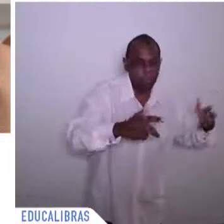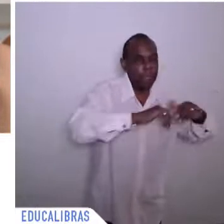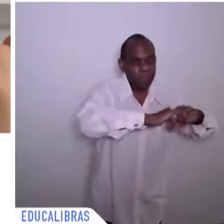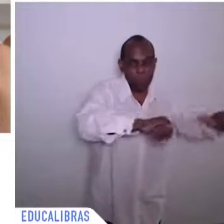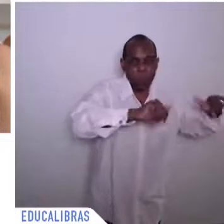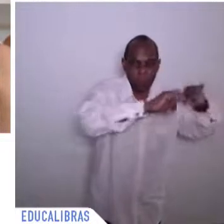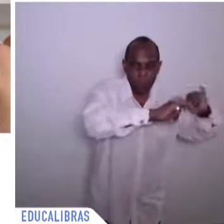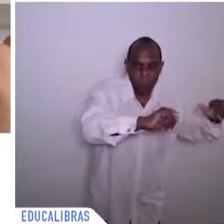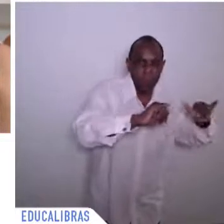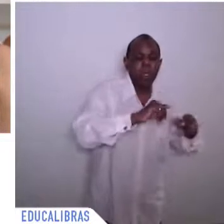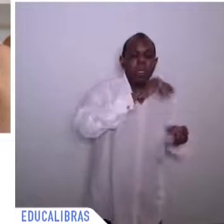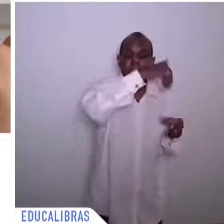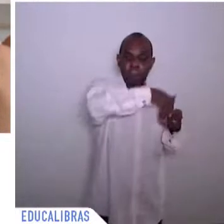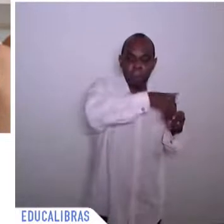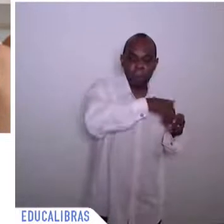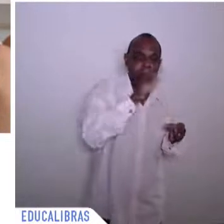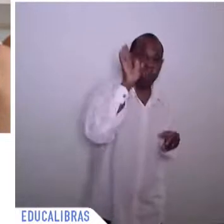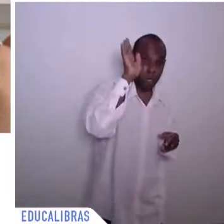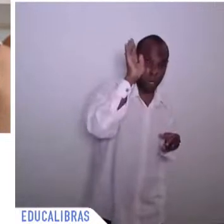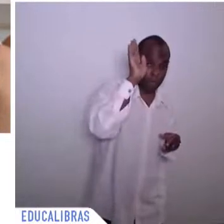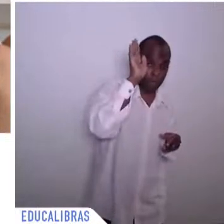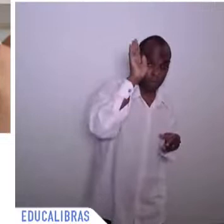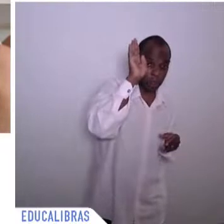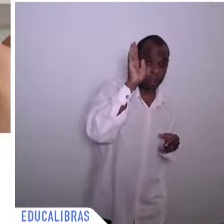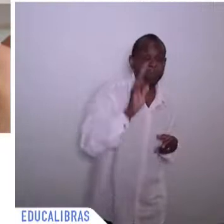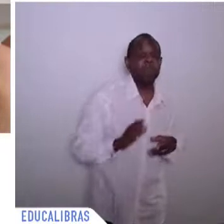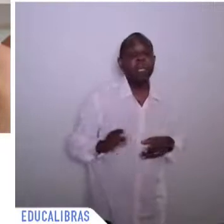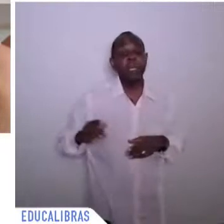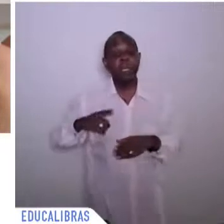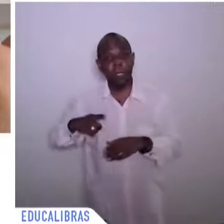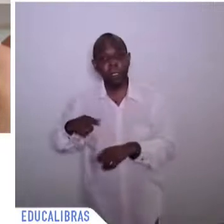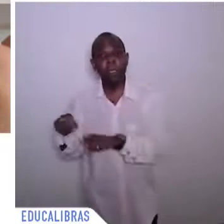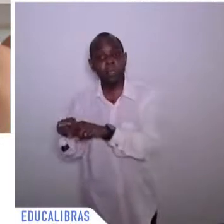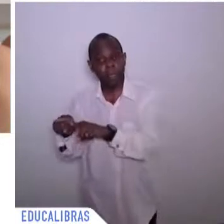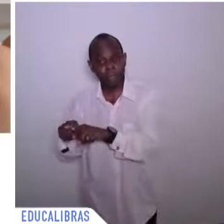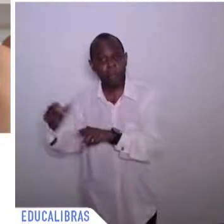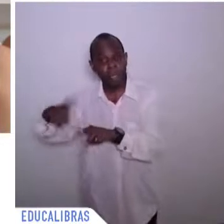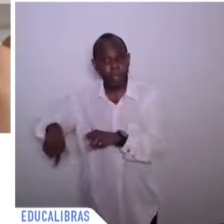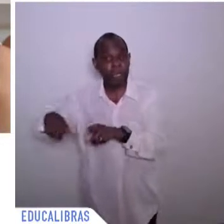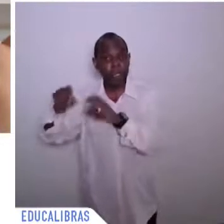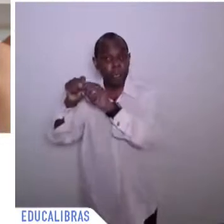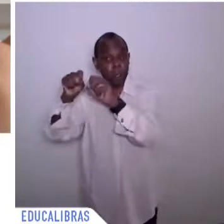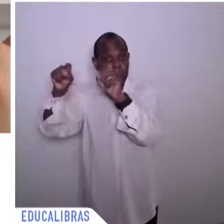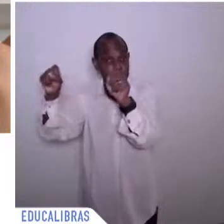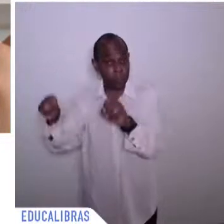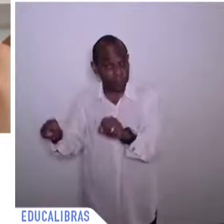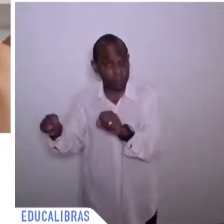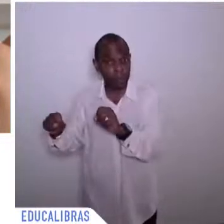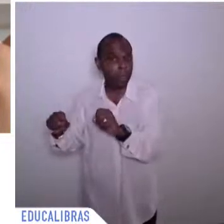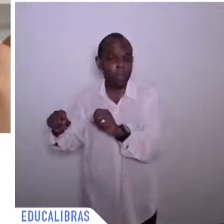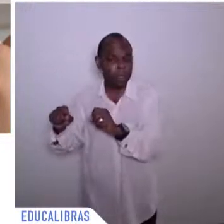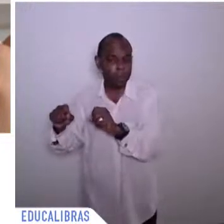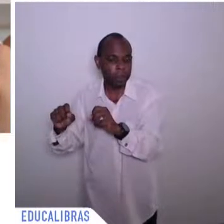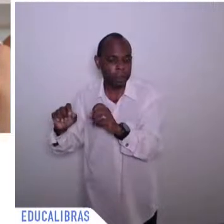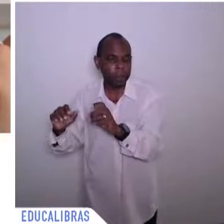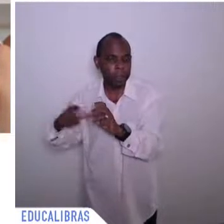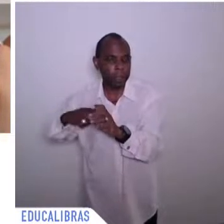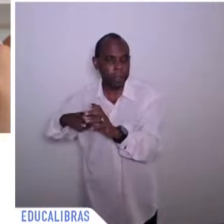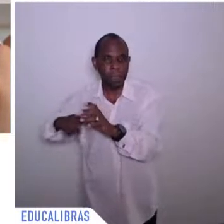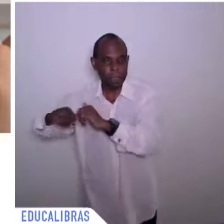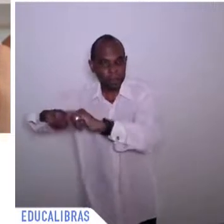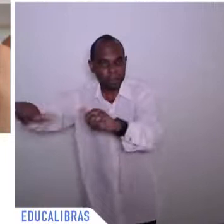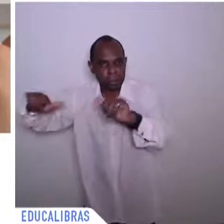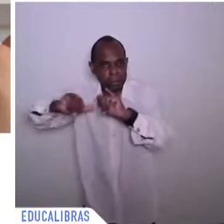in political debate, the role of press, and what is the impact of these transformations in the